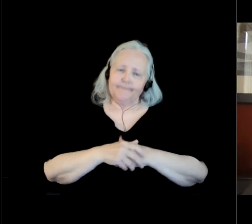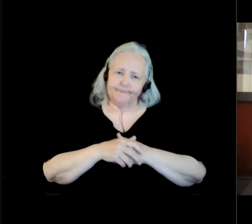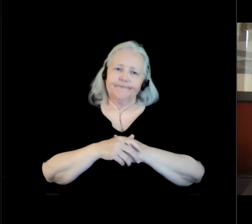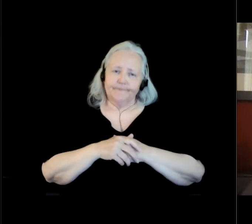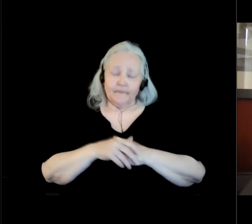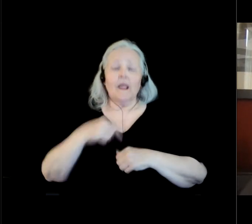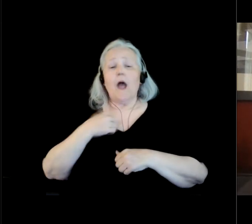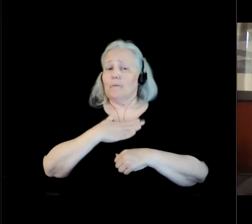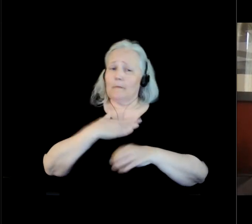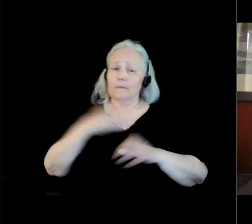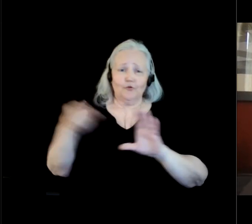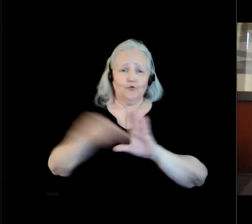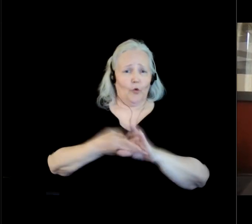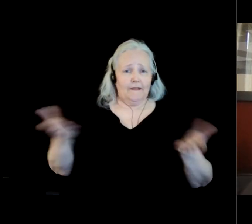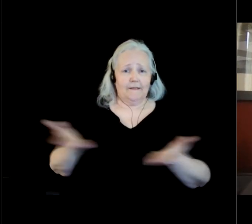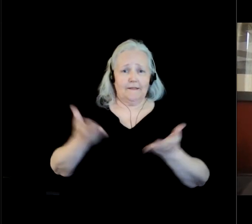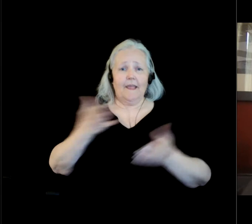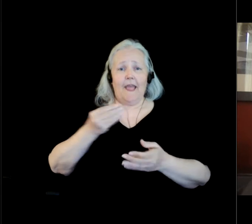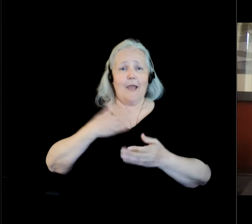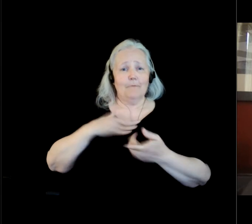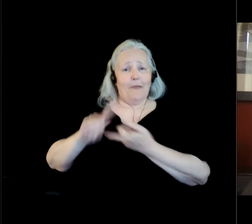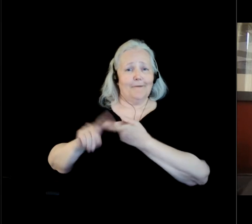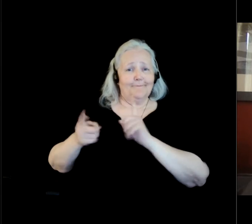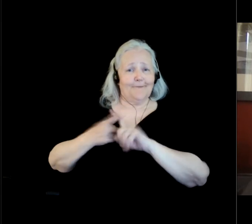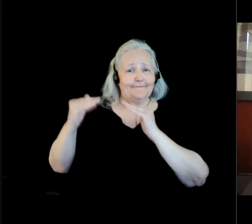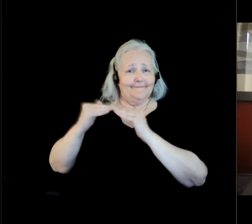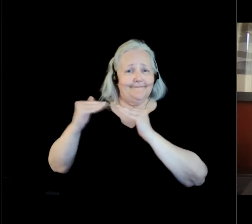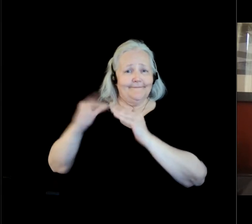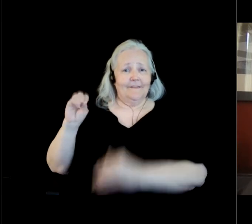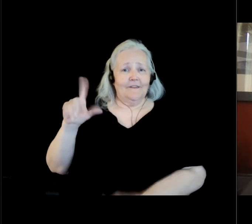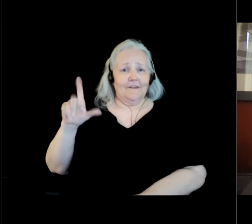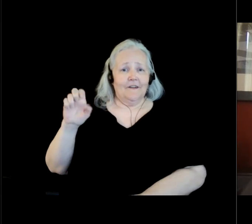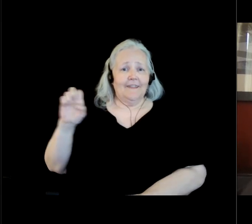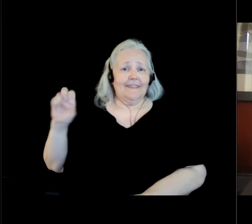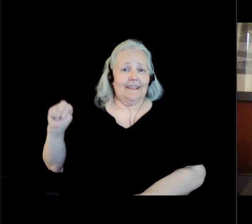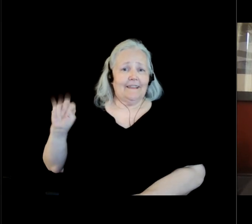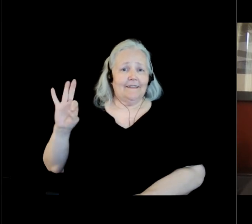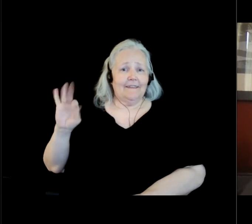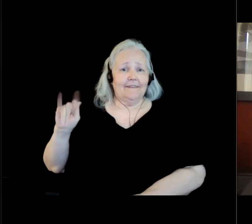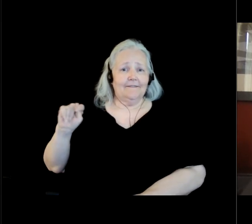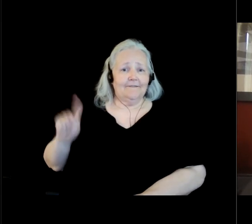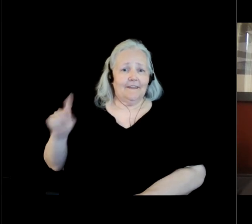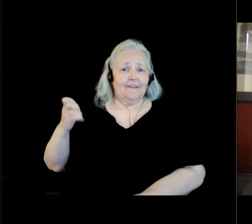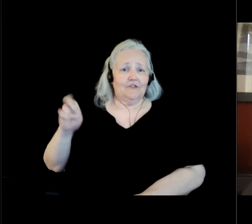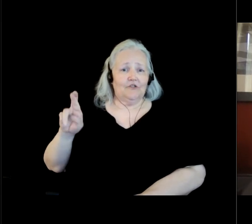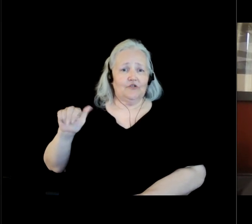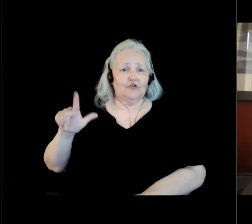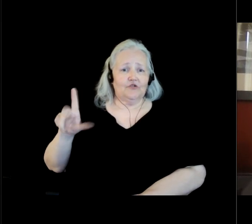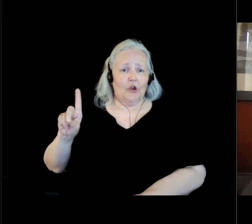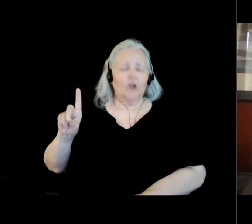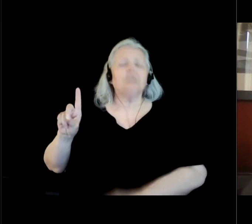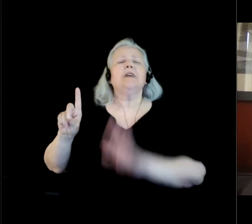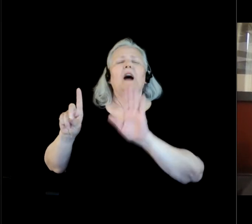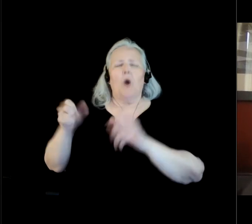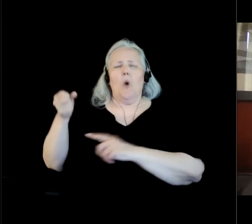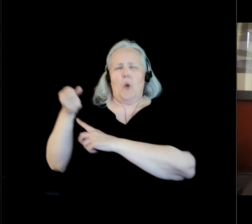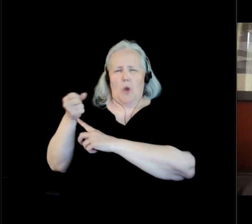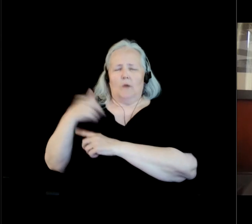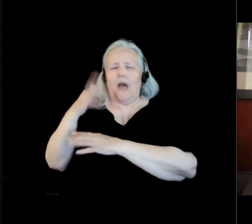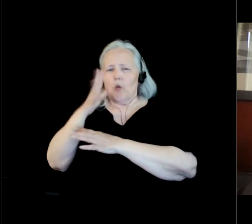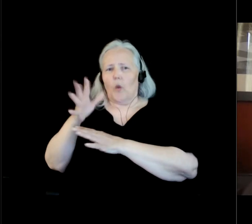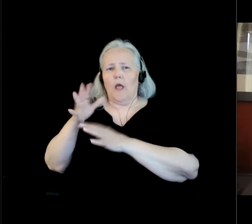today and to be joined by my friend and colleague, Colleen Fitzgerald. I'll do a slightly more formal introduction of Colleen in a minute or two, but